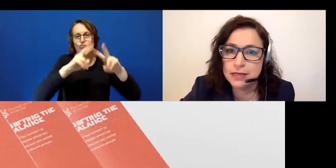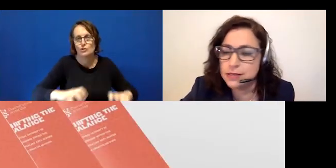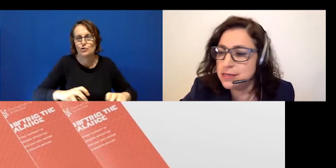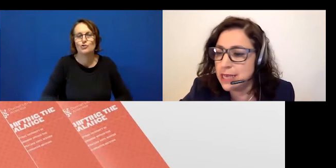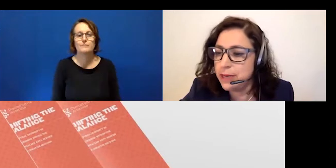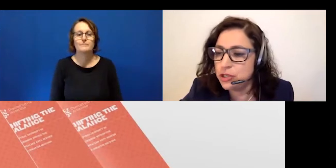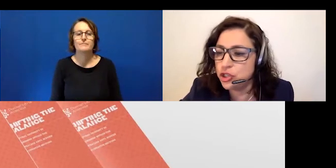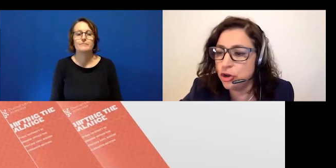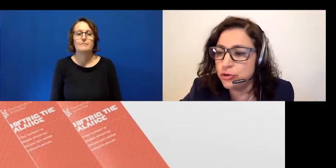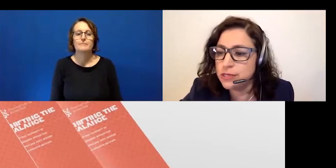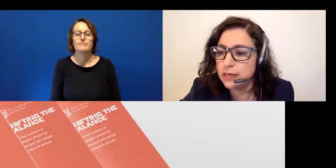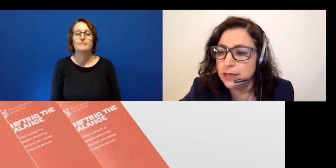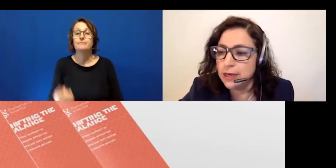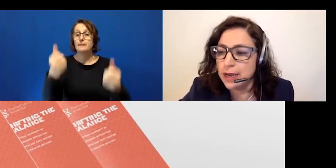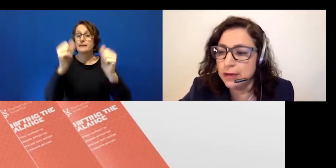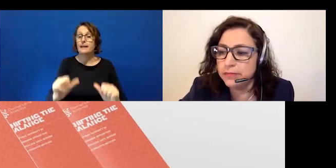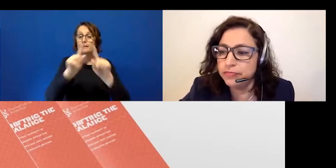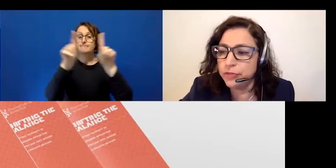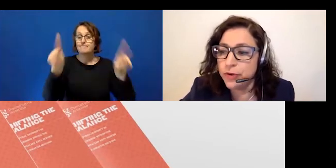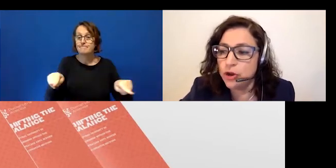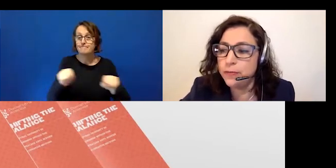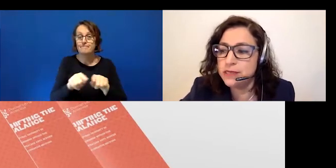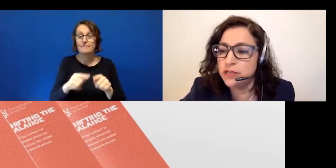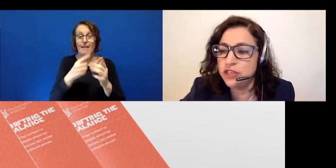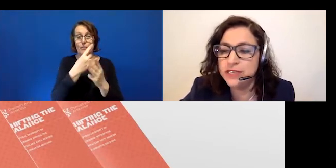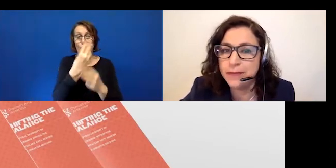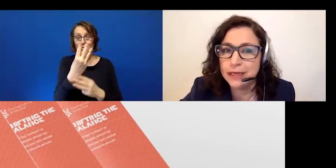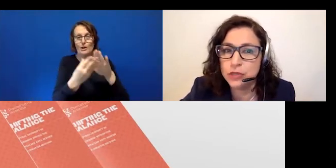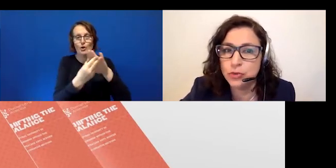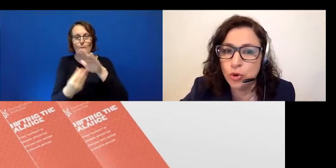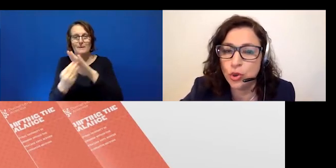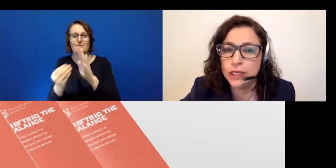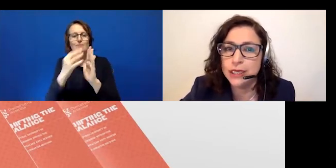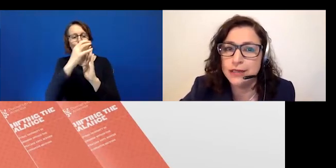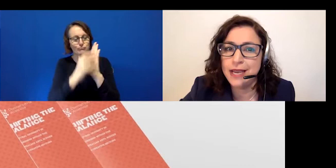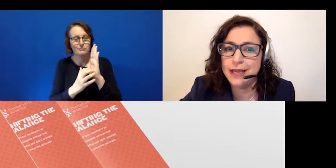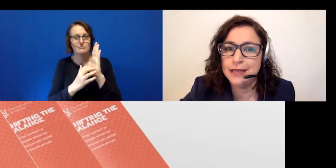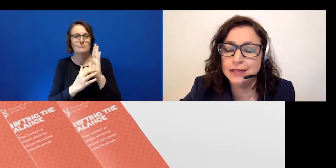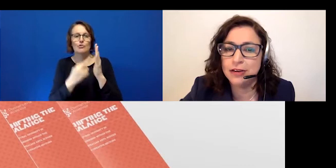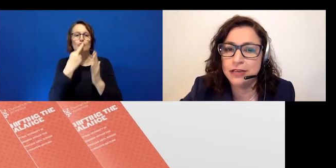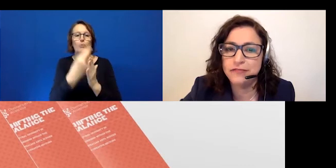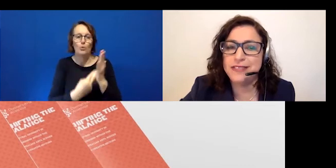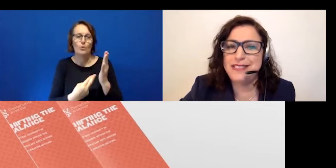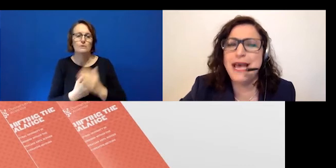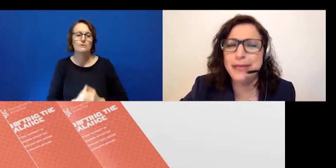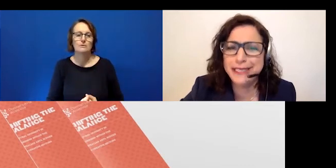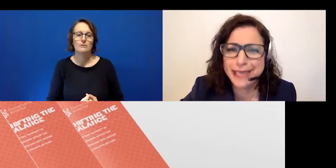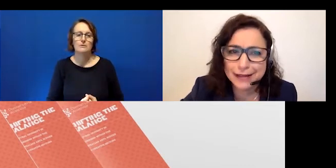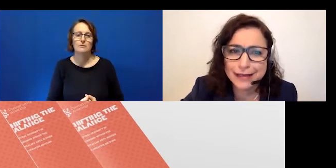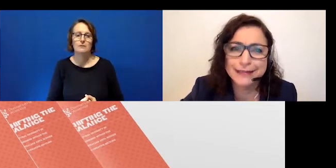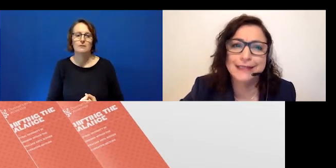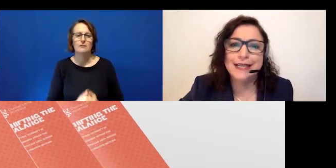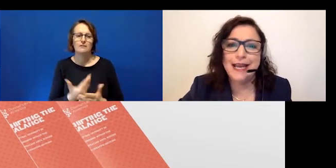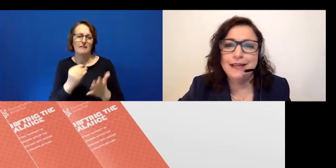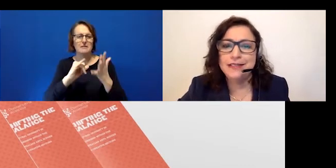This image shows 3 copies of the Shifting the Balance report. They're in a kind of salmon